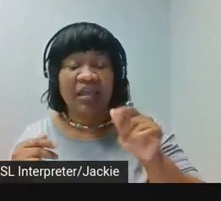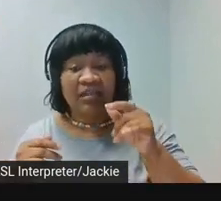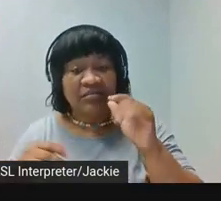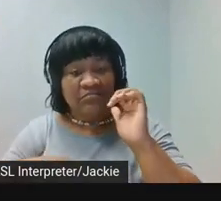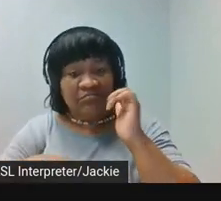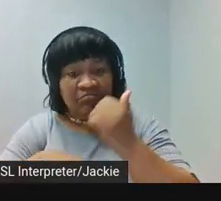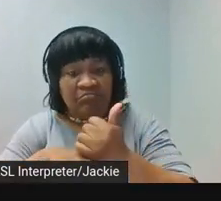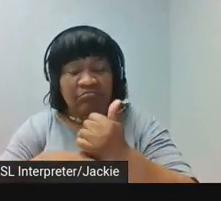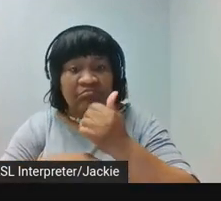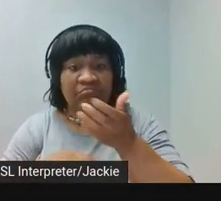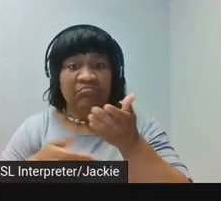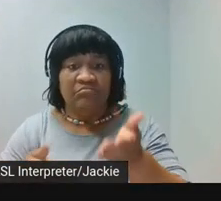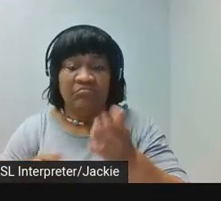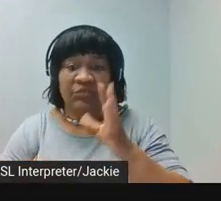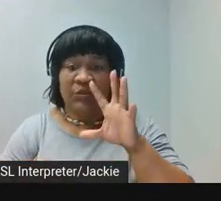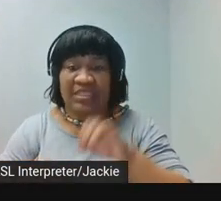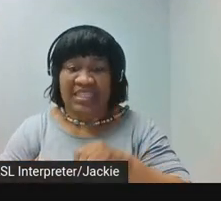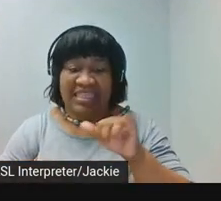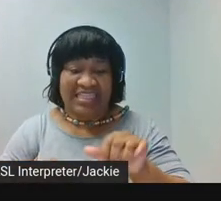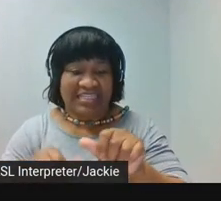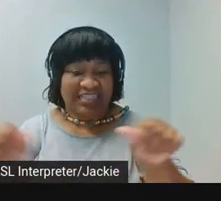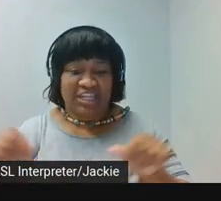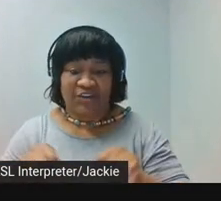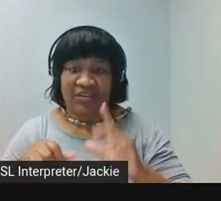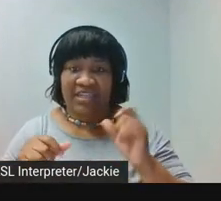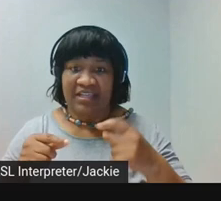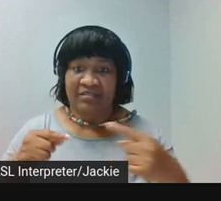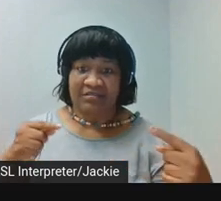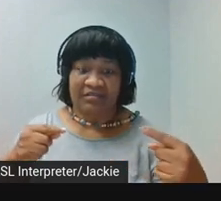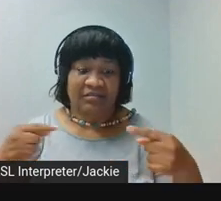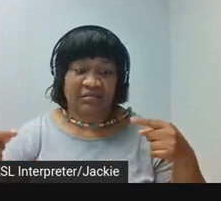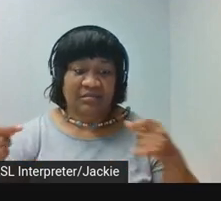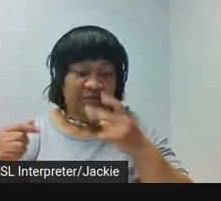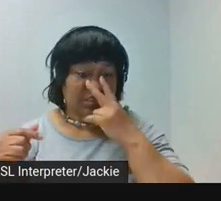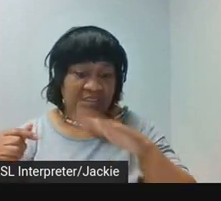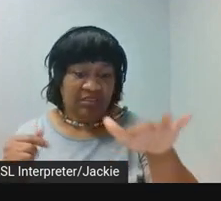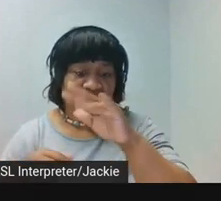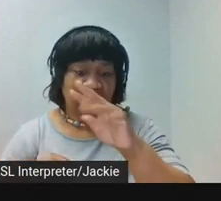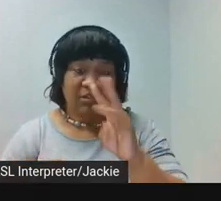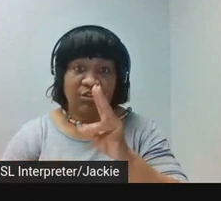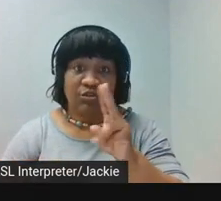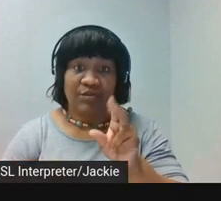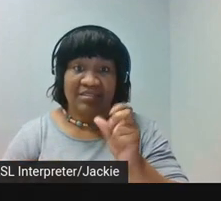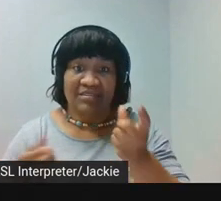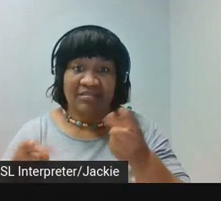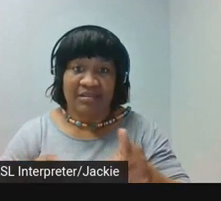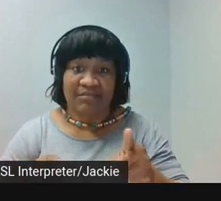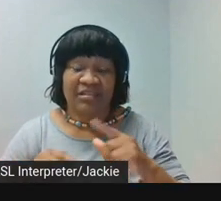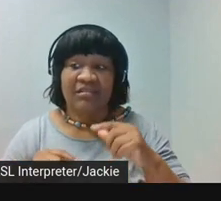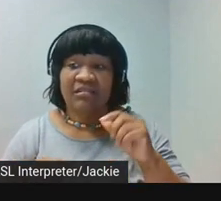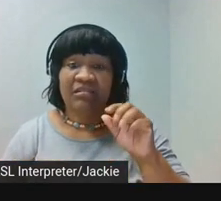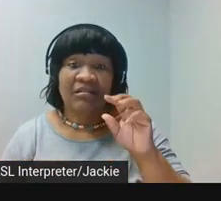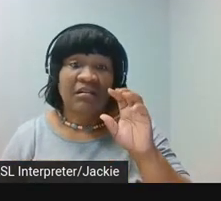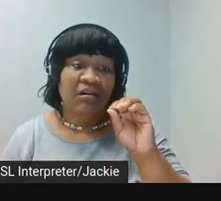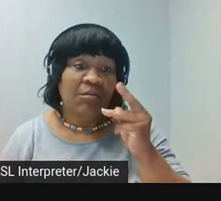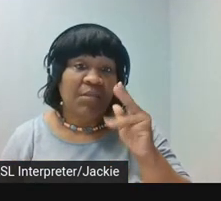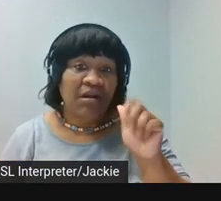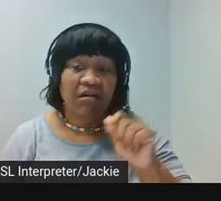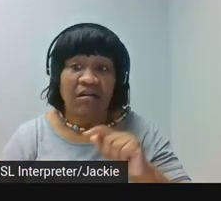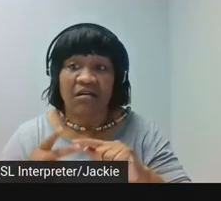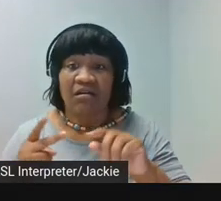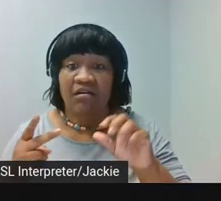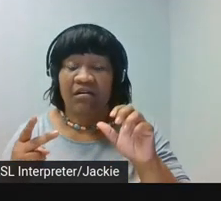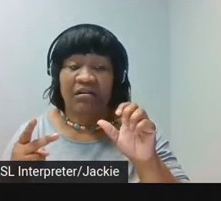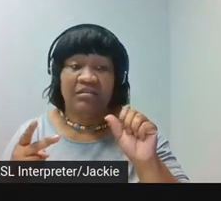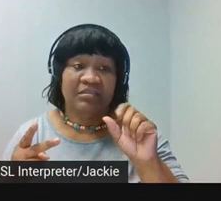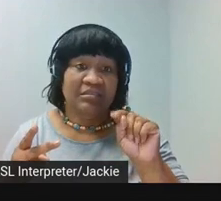within a polarized environment that we see throughout the U.S. in North Omaha and North St. Louis and North Des